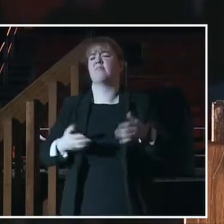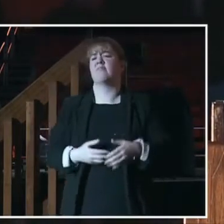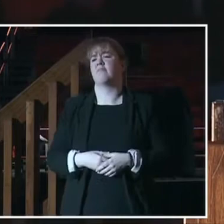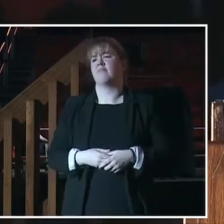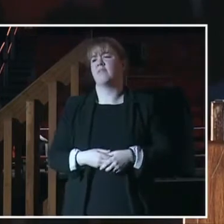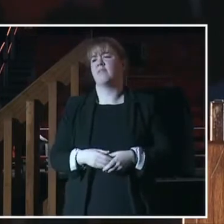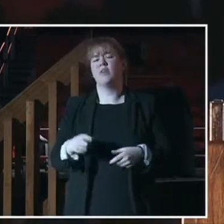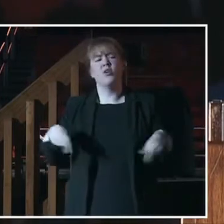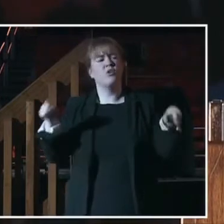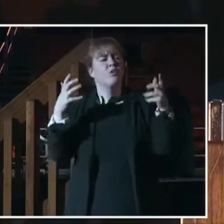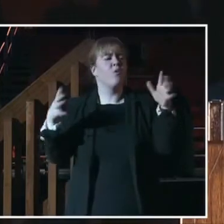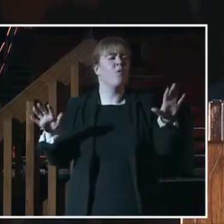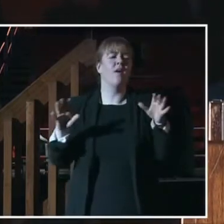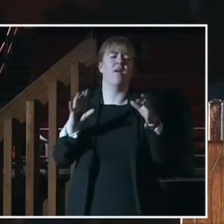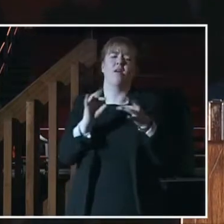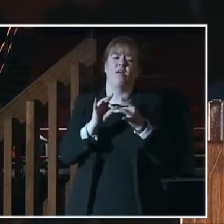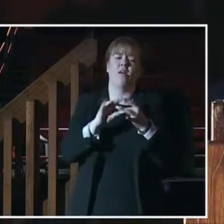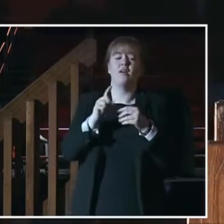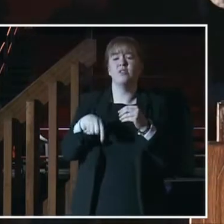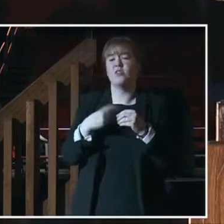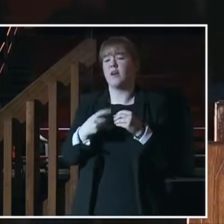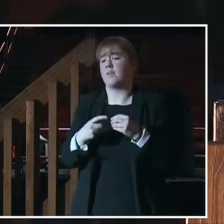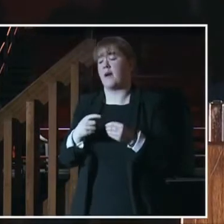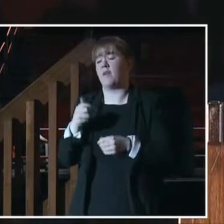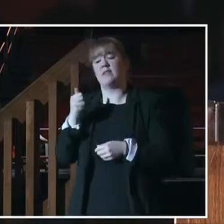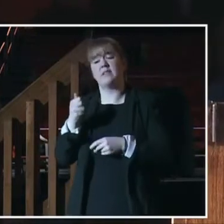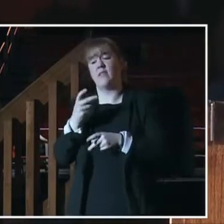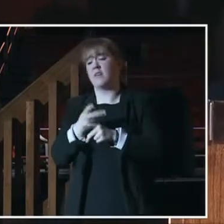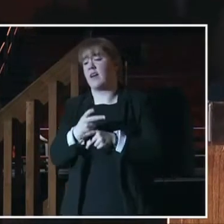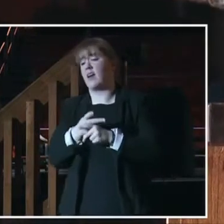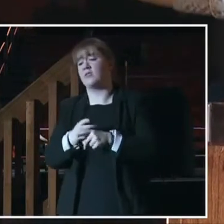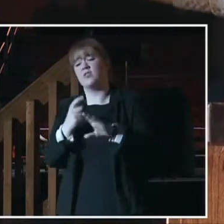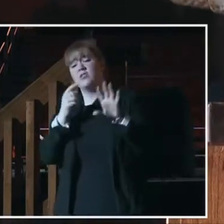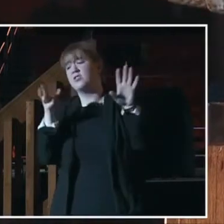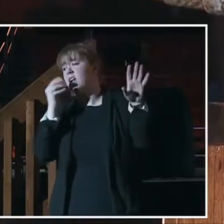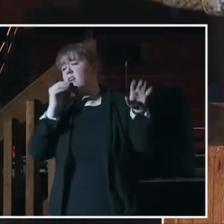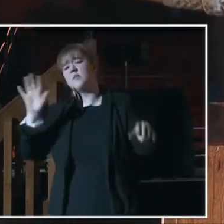and you don't want to talk about self-care. He said, when the self-care person says, just shut up.